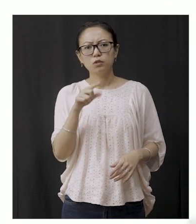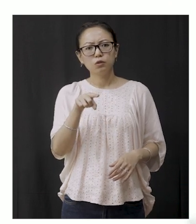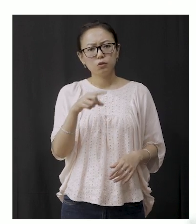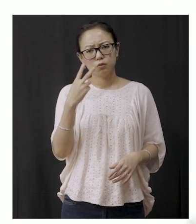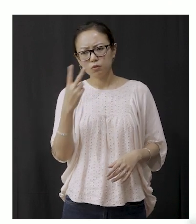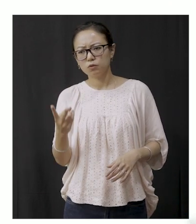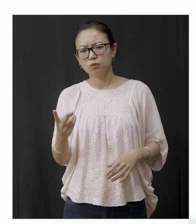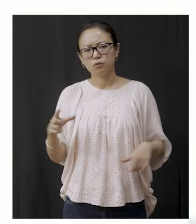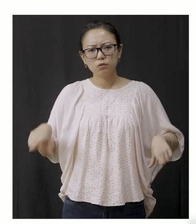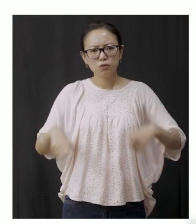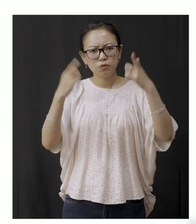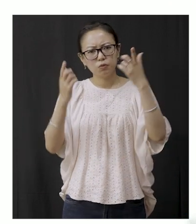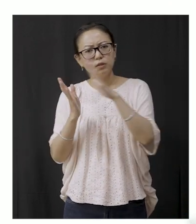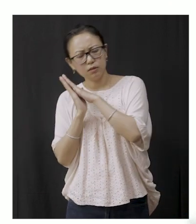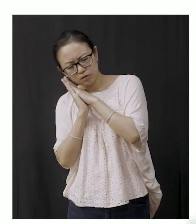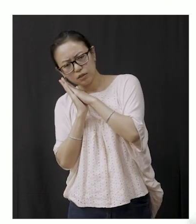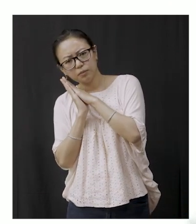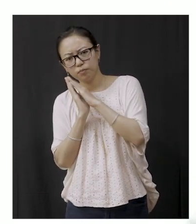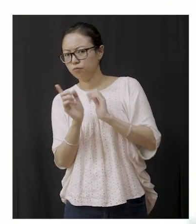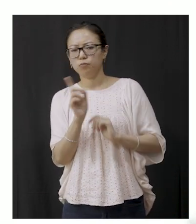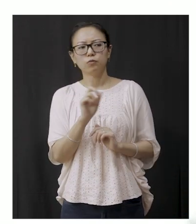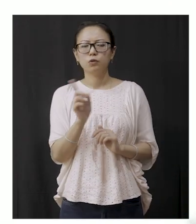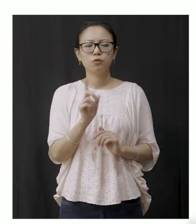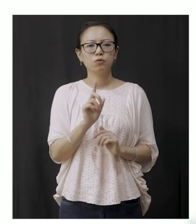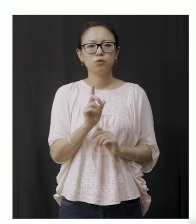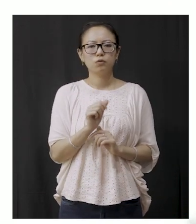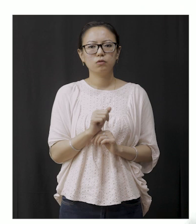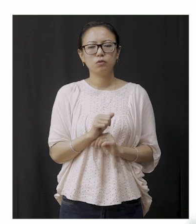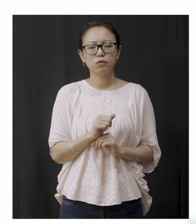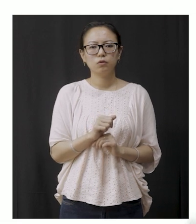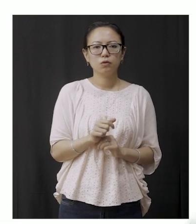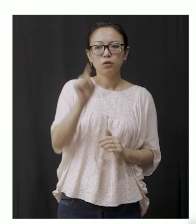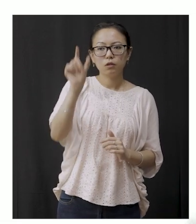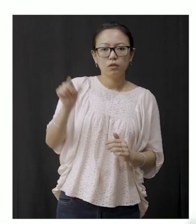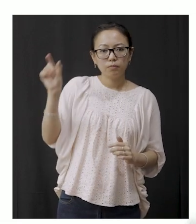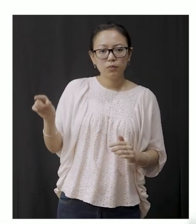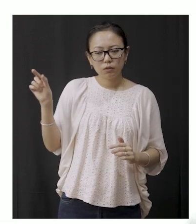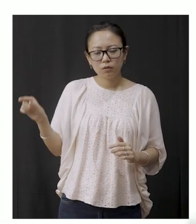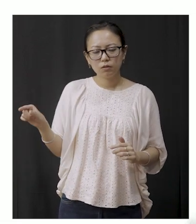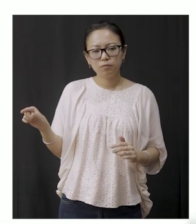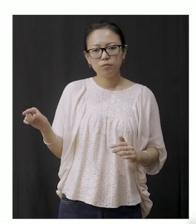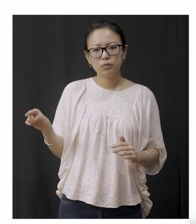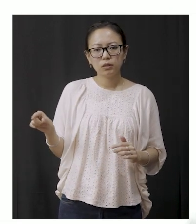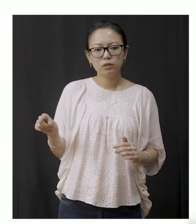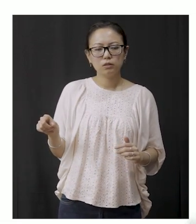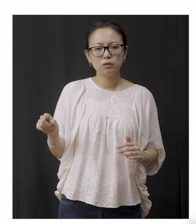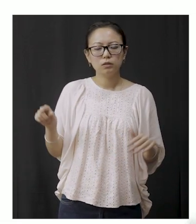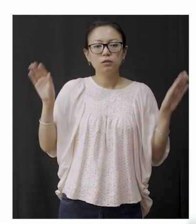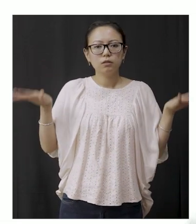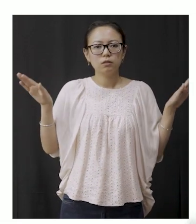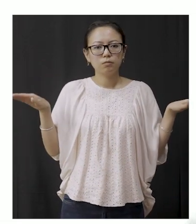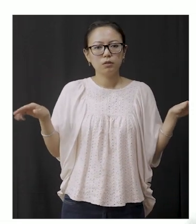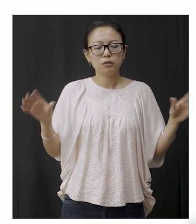No, right? The trees, and so the trees, they see the moon. They are getting a partial view